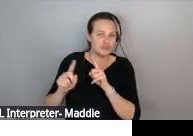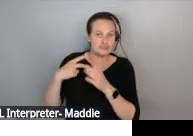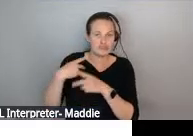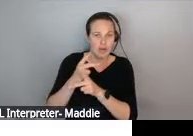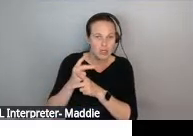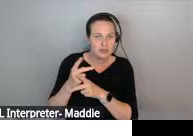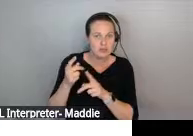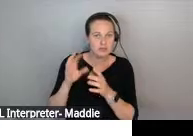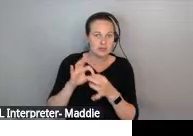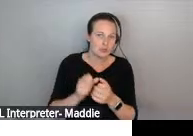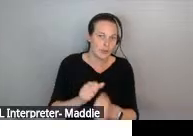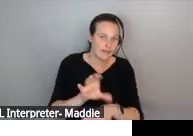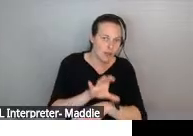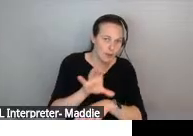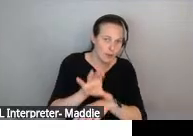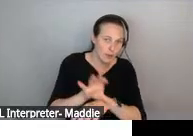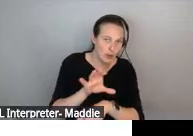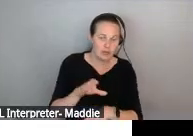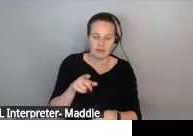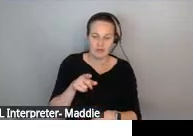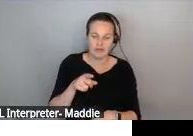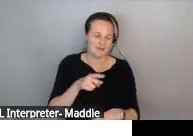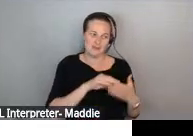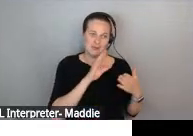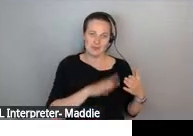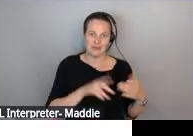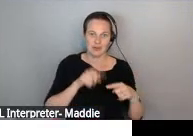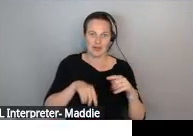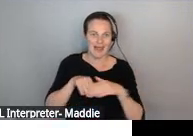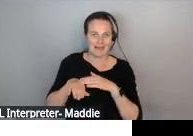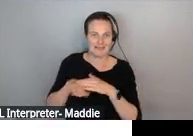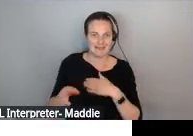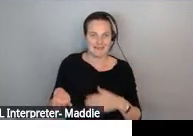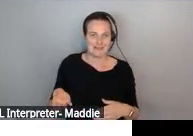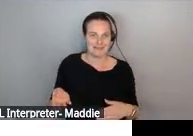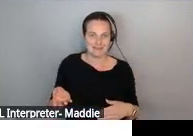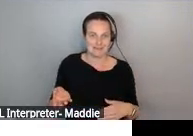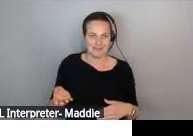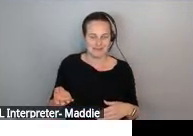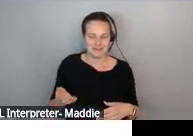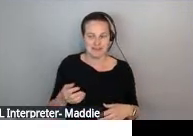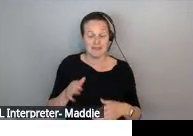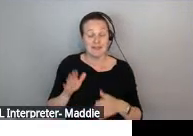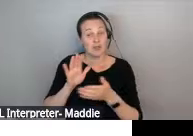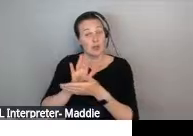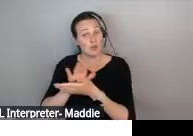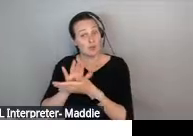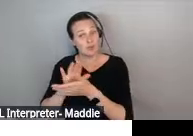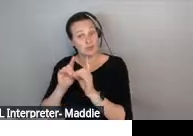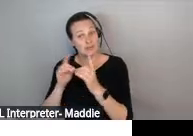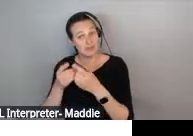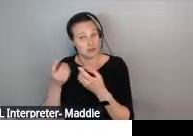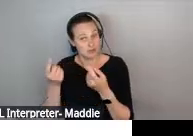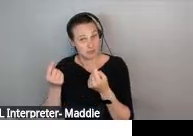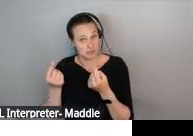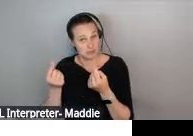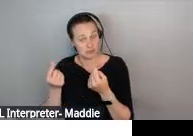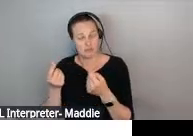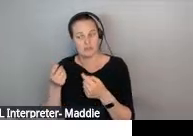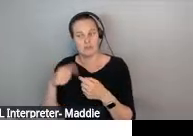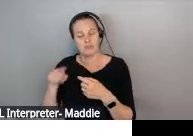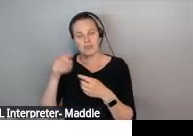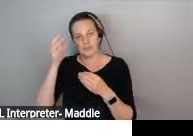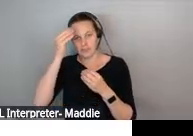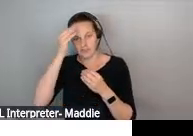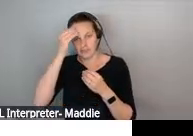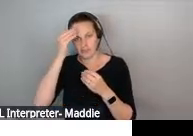and it was not accessible for my student. The school district ended up actually considering legal action against